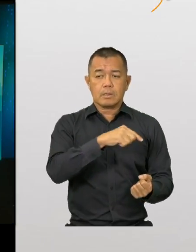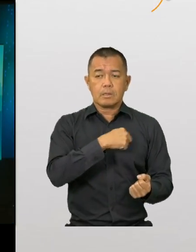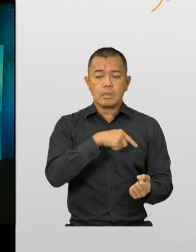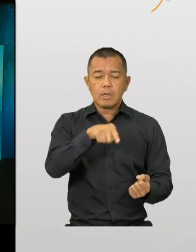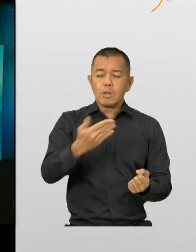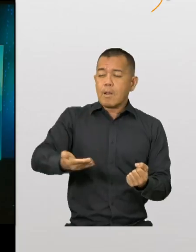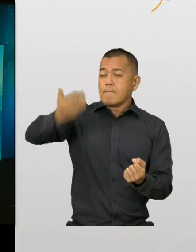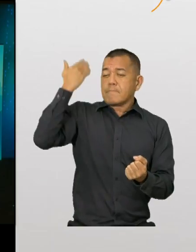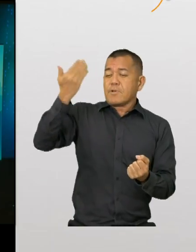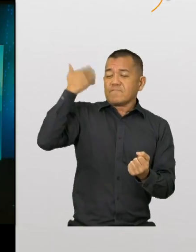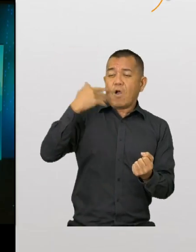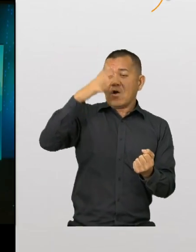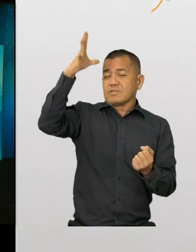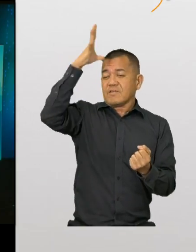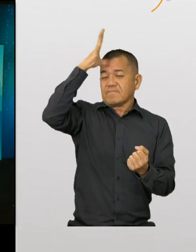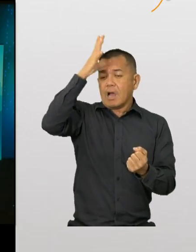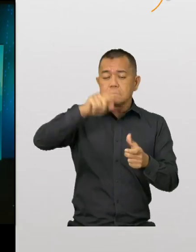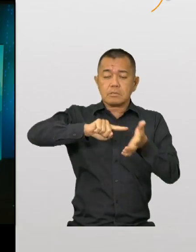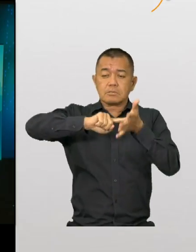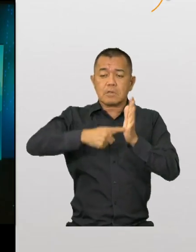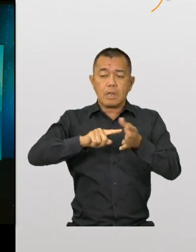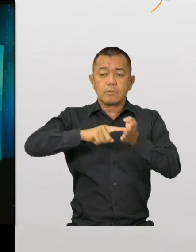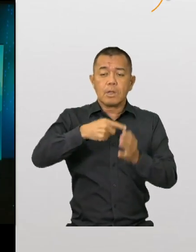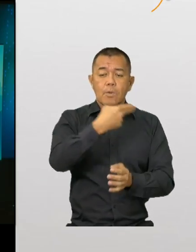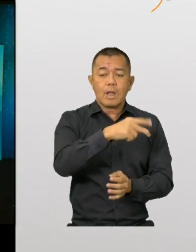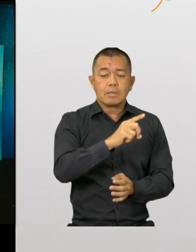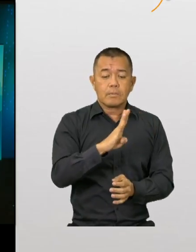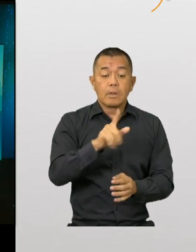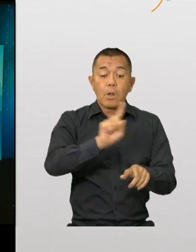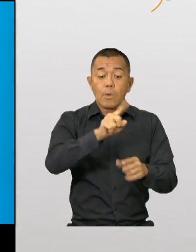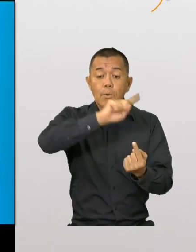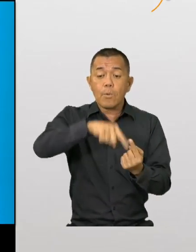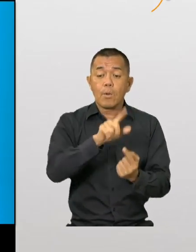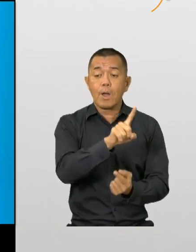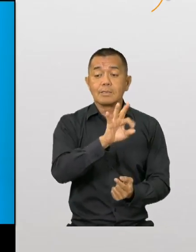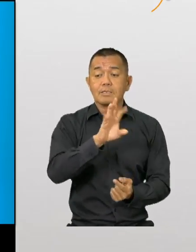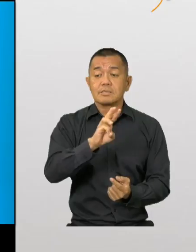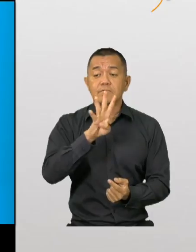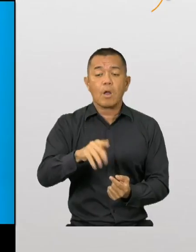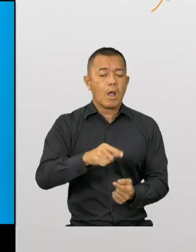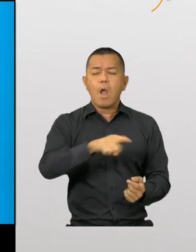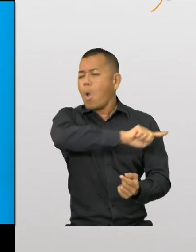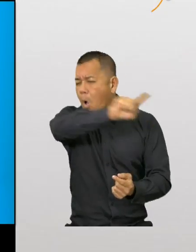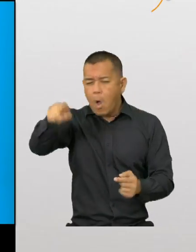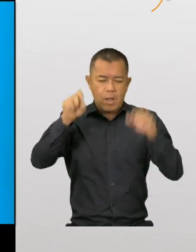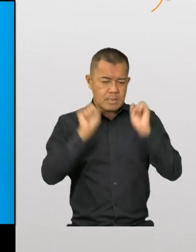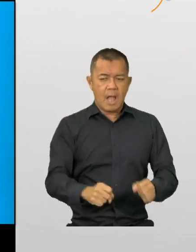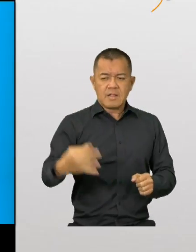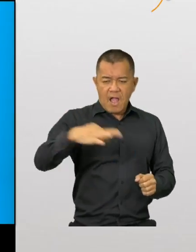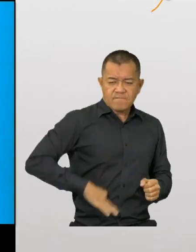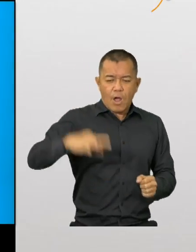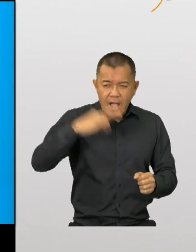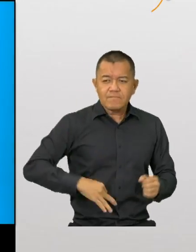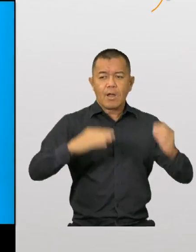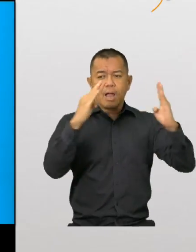1964. They wanted every citizen to benefit from the country's growth and prosperity, and to have a valuable stake that would be